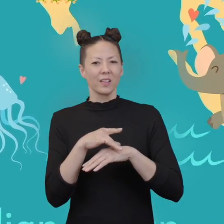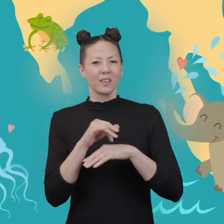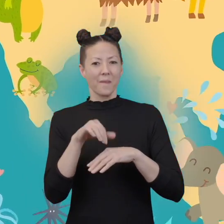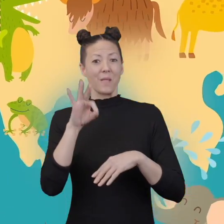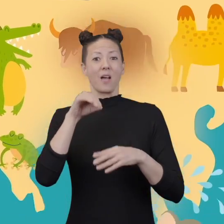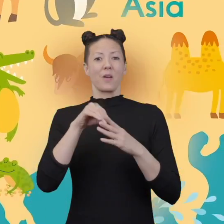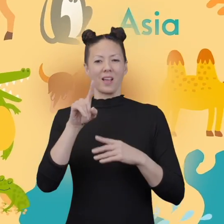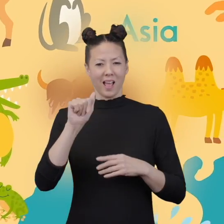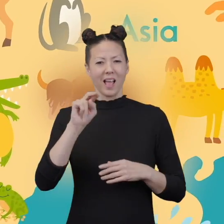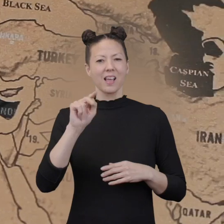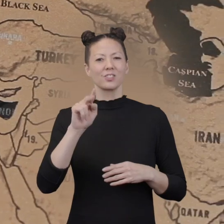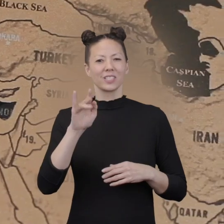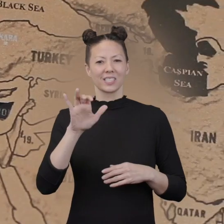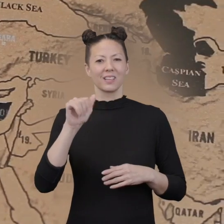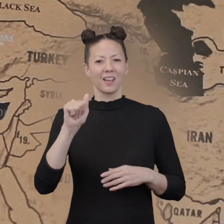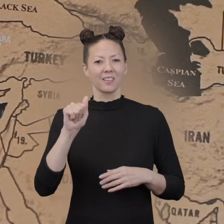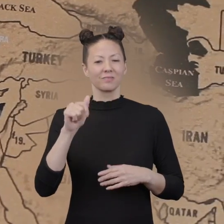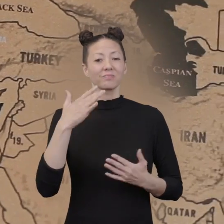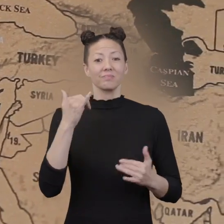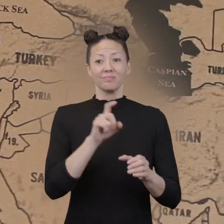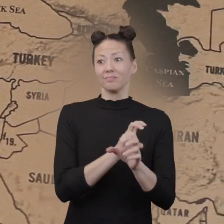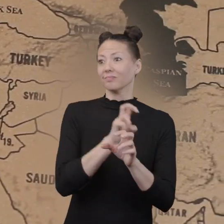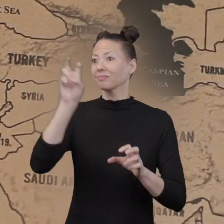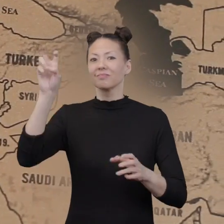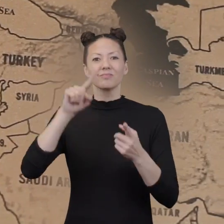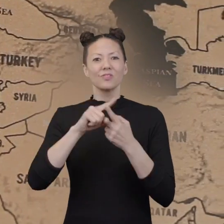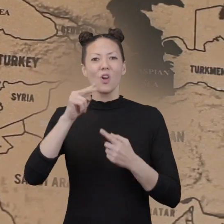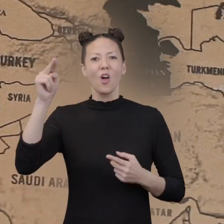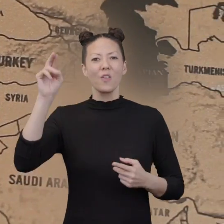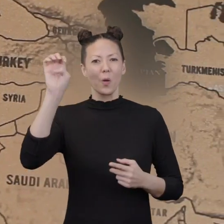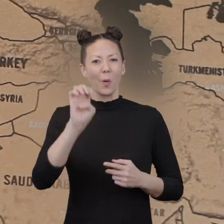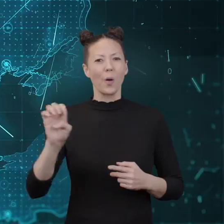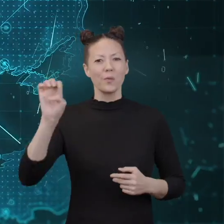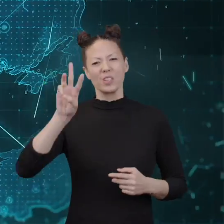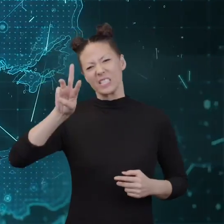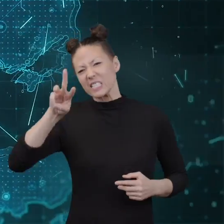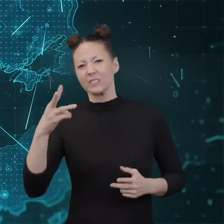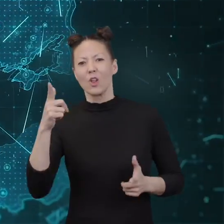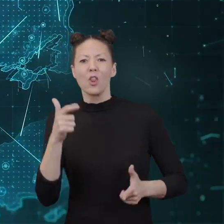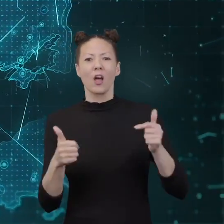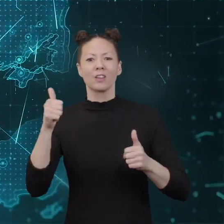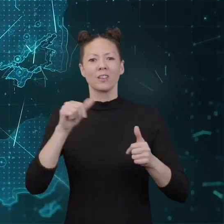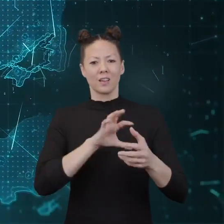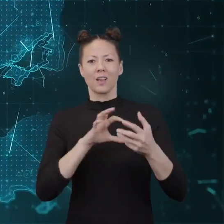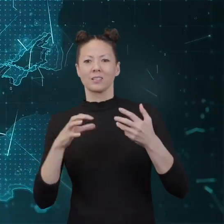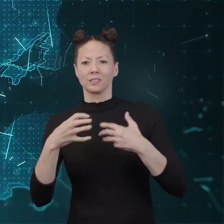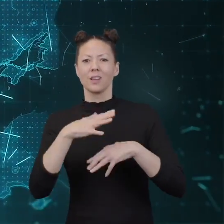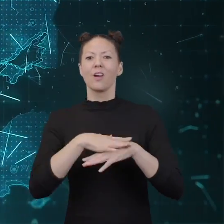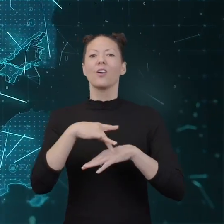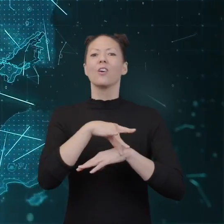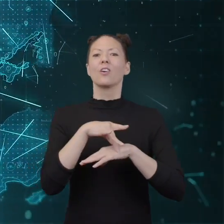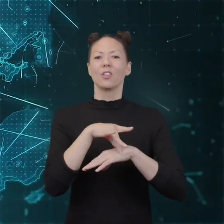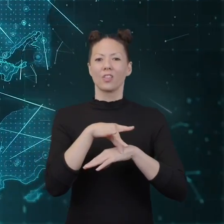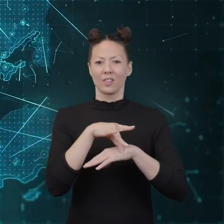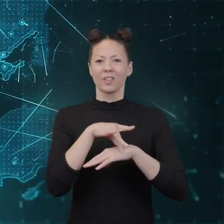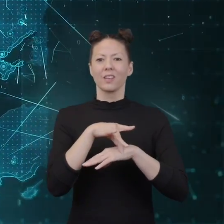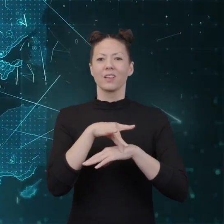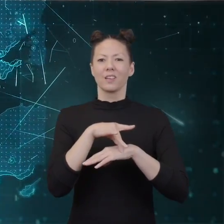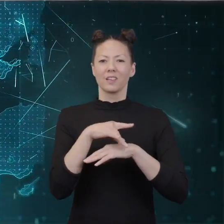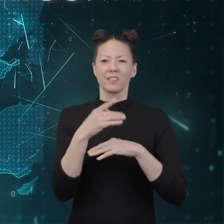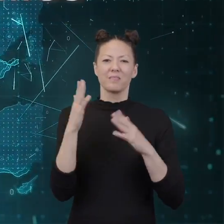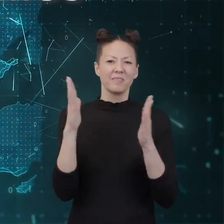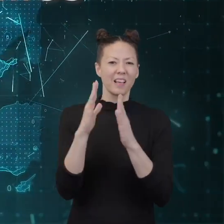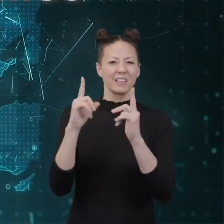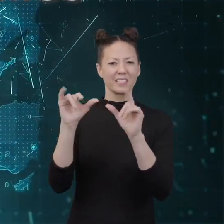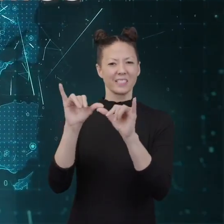up north to Europe, the 6th largest continent on Earth. What it lacks in size, it makes up for in people.